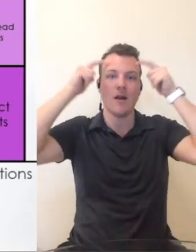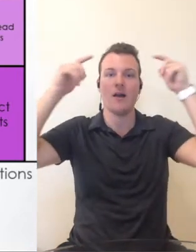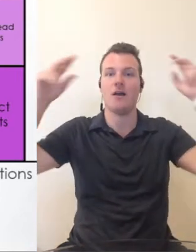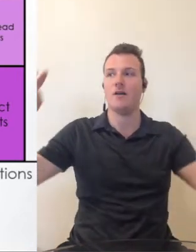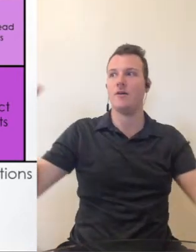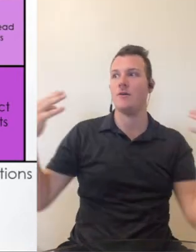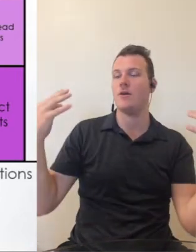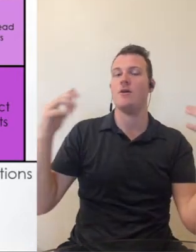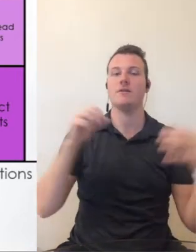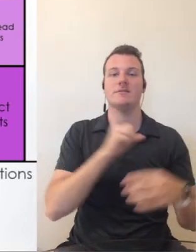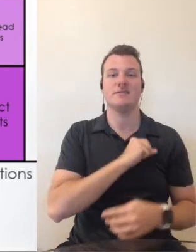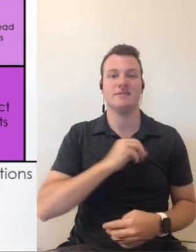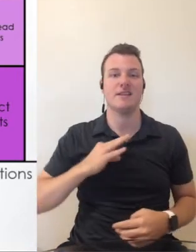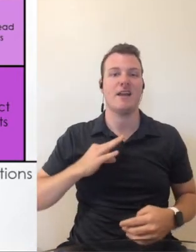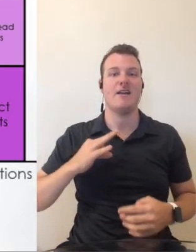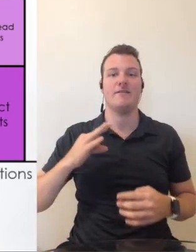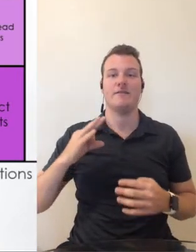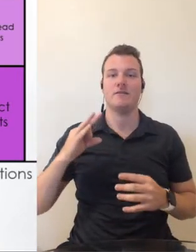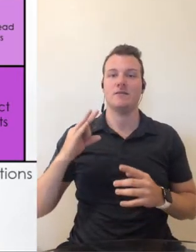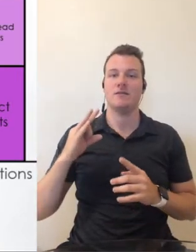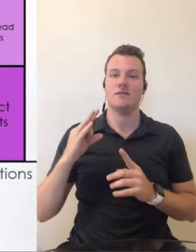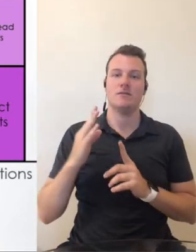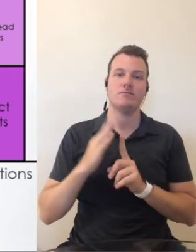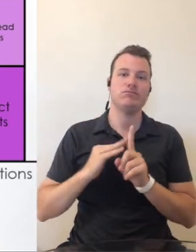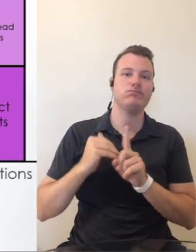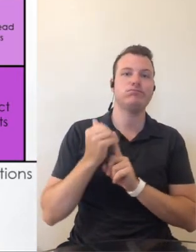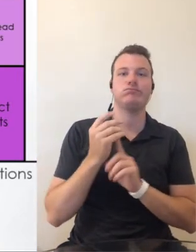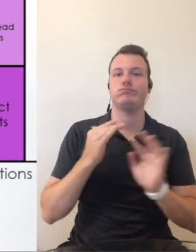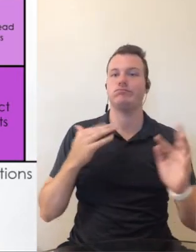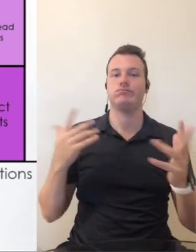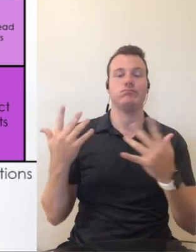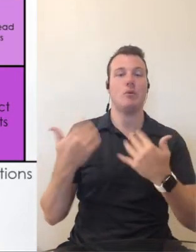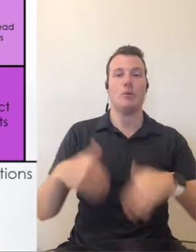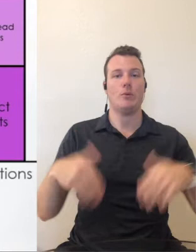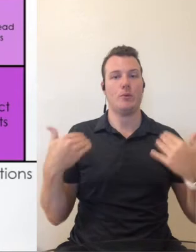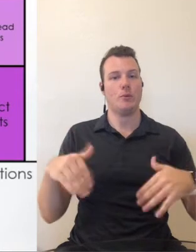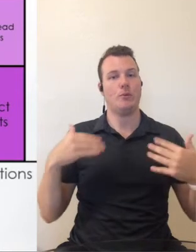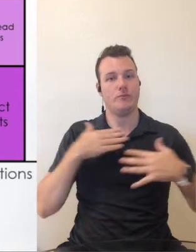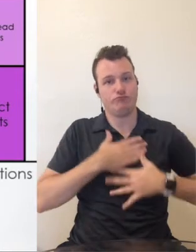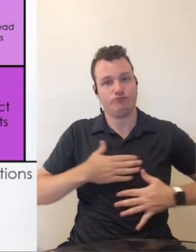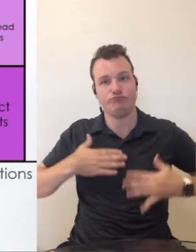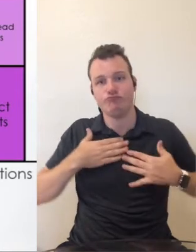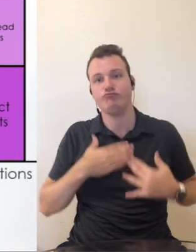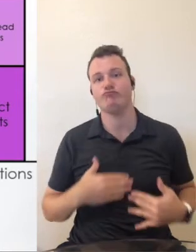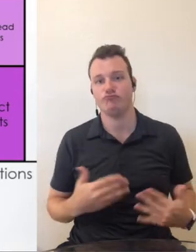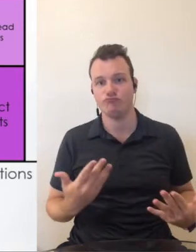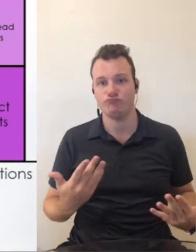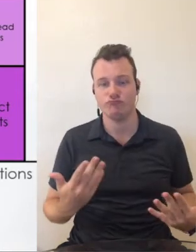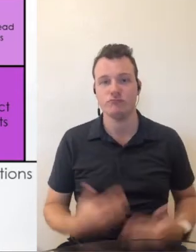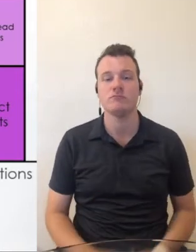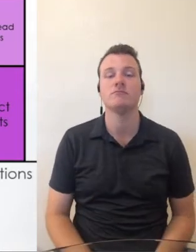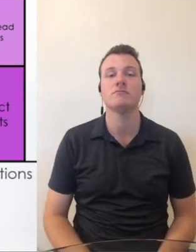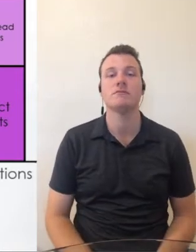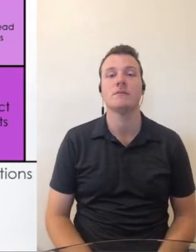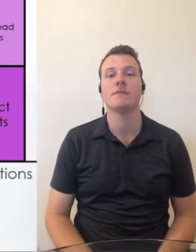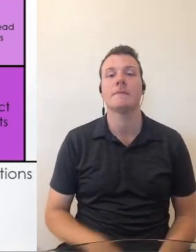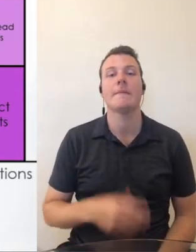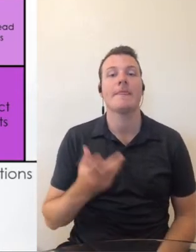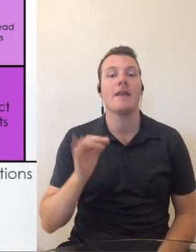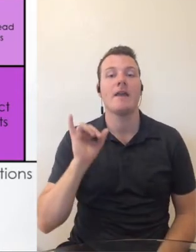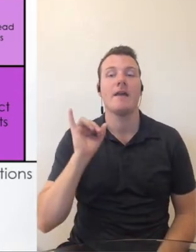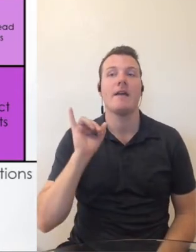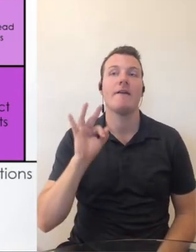and all of the staff and everybody that's there is there to make that experience that much more joyful. If you fly